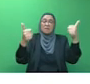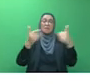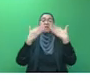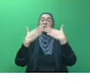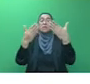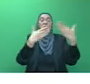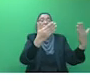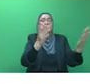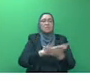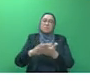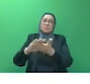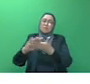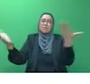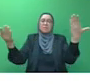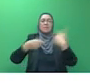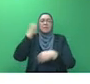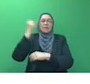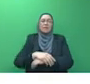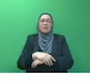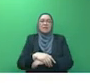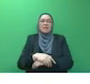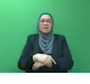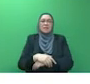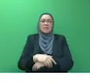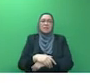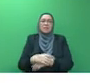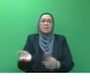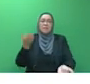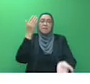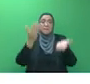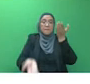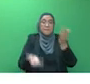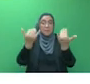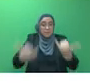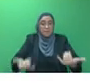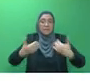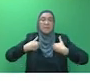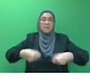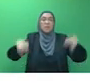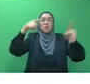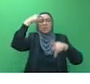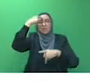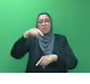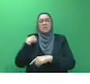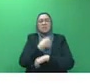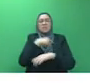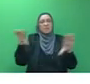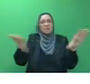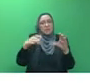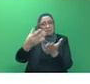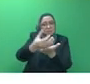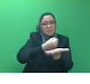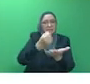now we can have a window of opportunity to make some income at that at that part you know uh and then